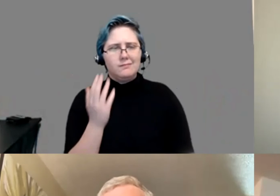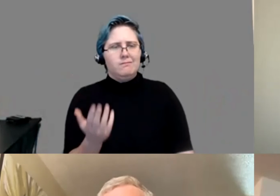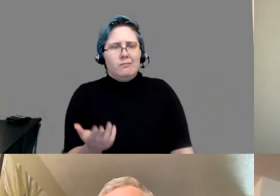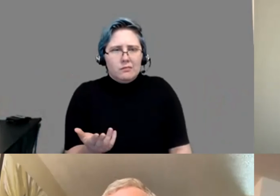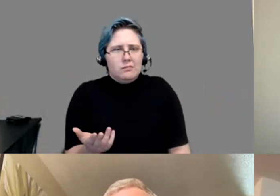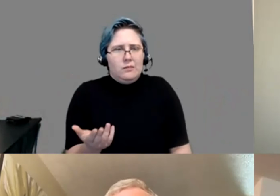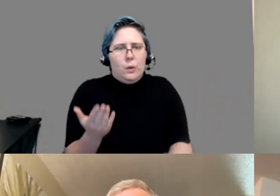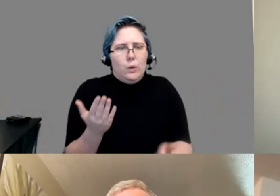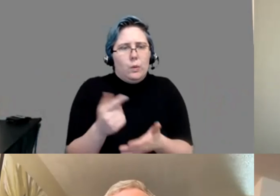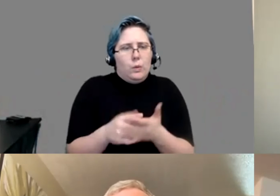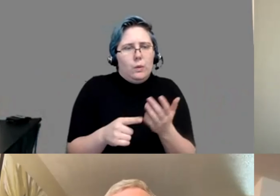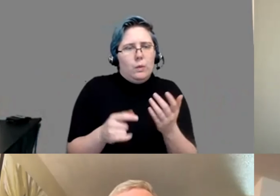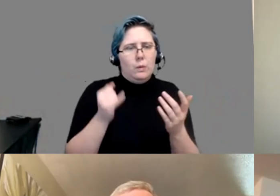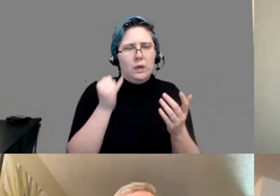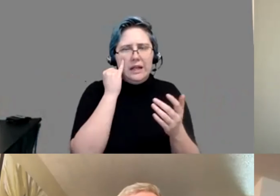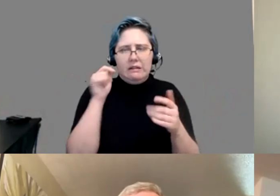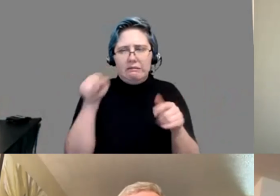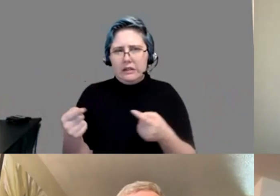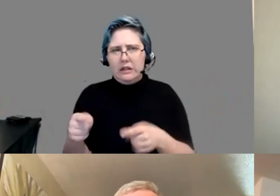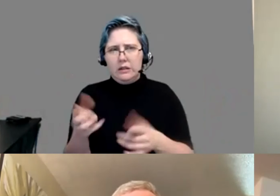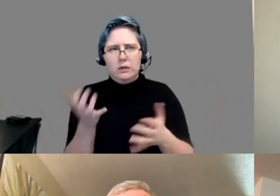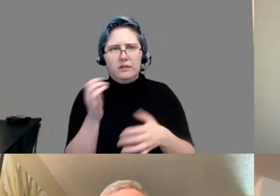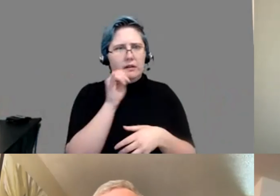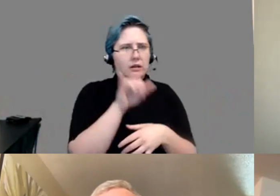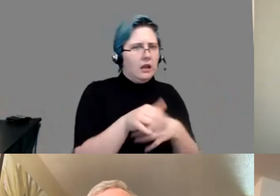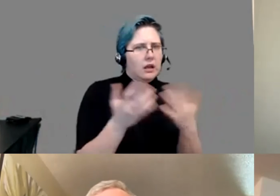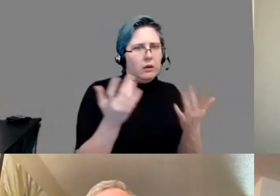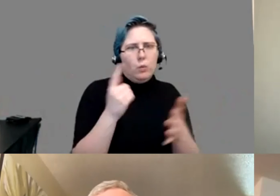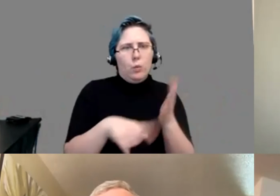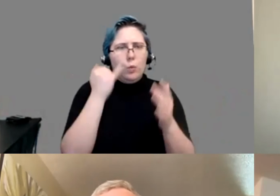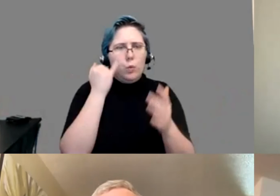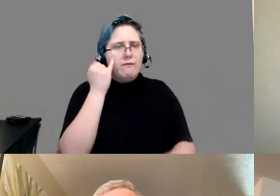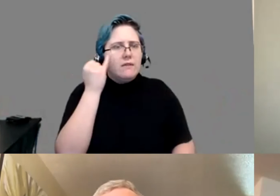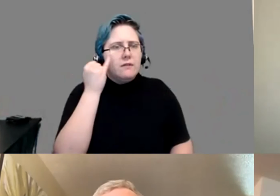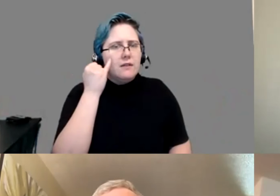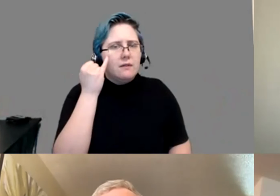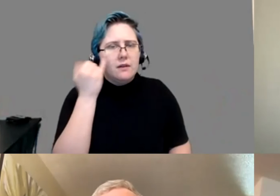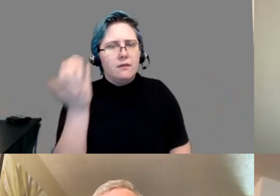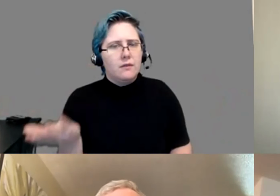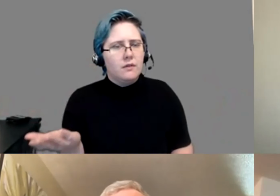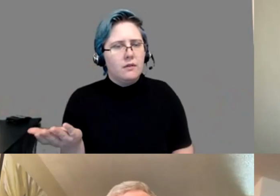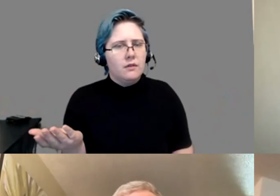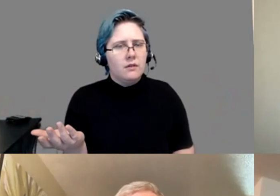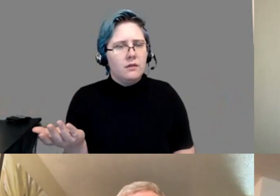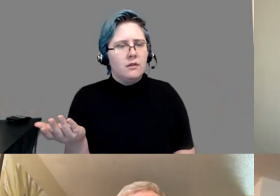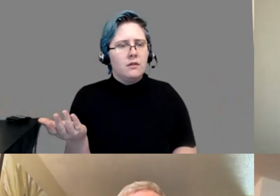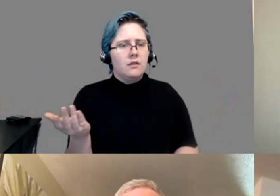what if this happens, or what if that happens? I wish that,